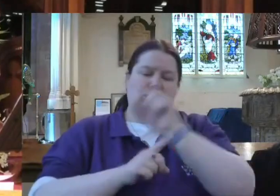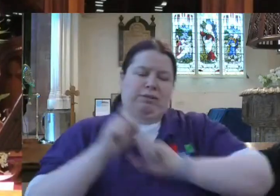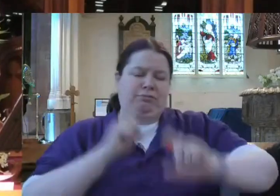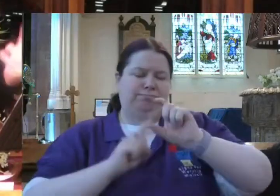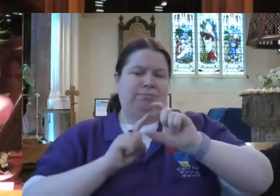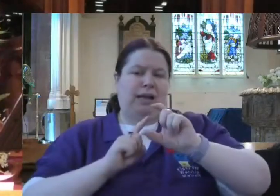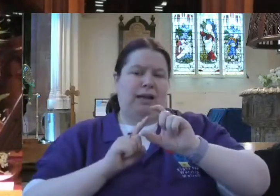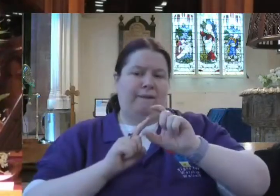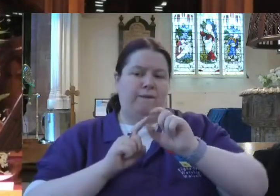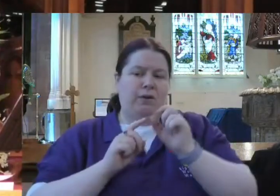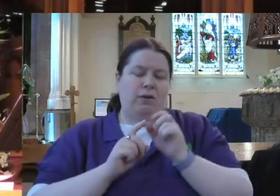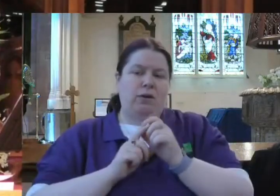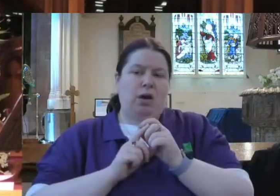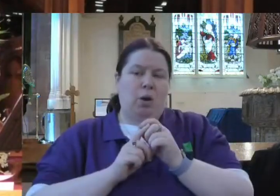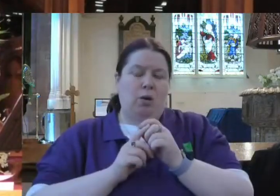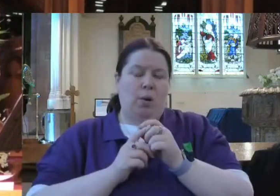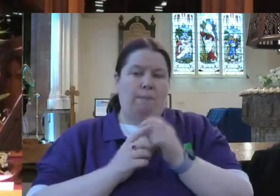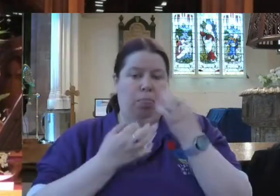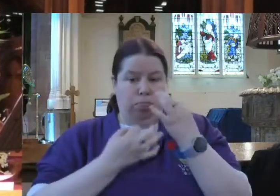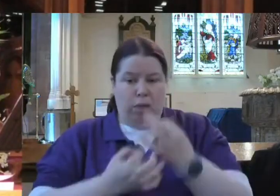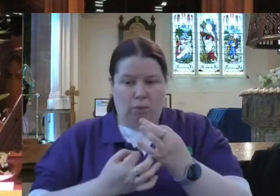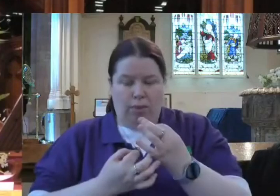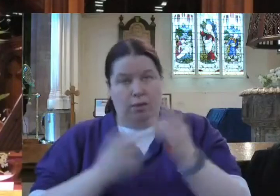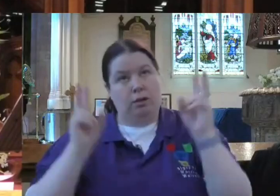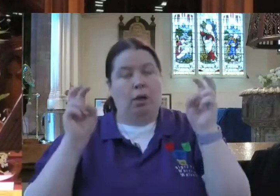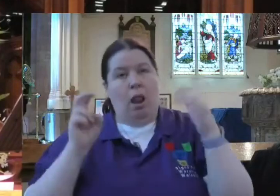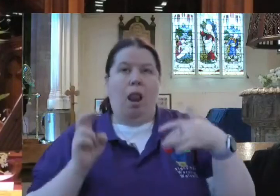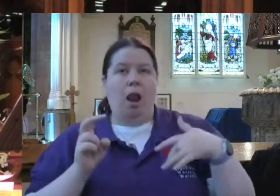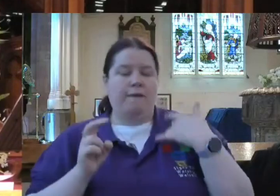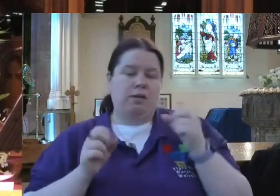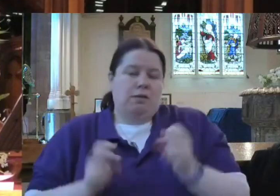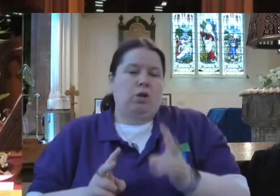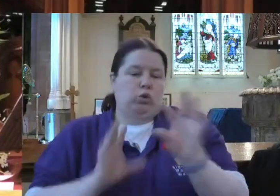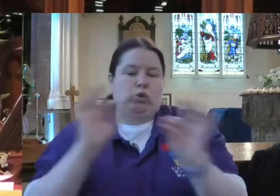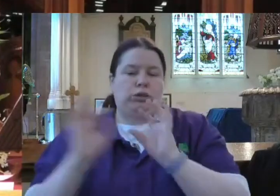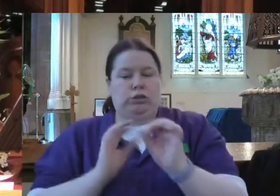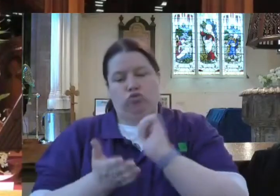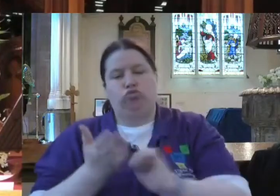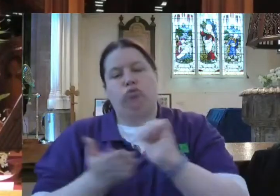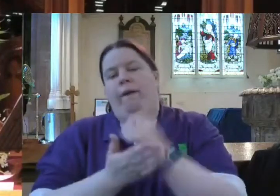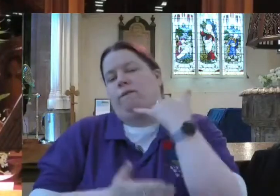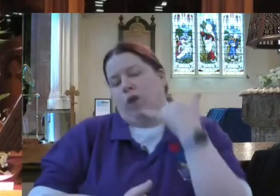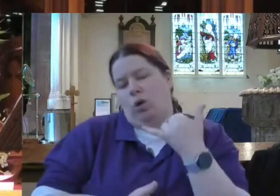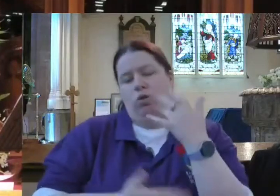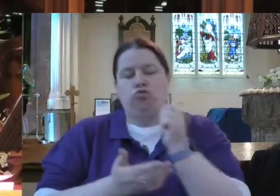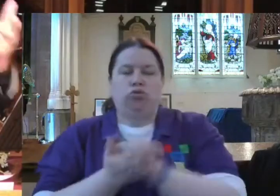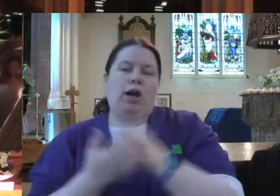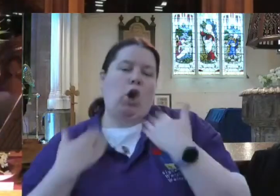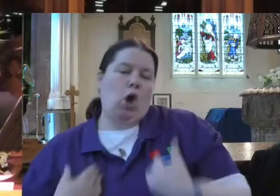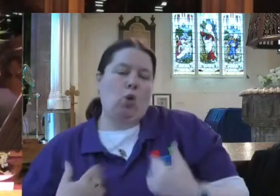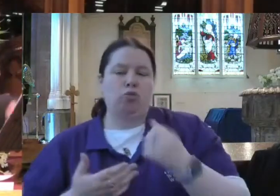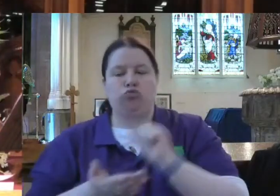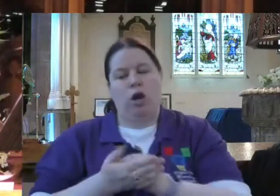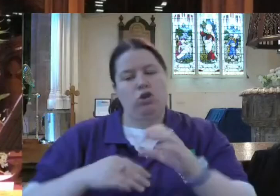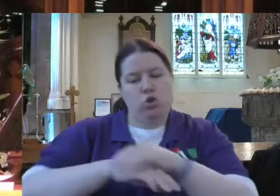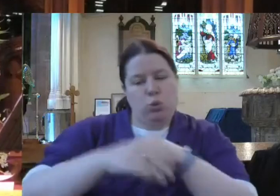with lifestyle choices? You know, the right kind of mobile phone to have, the right kind of clothes to wear, the right kind of trainers